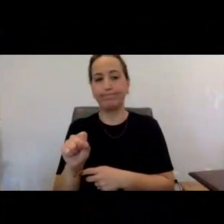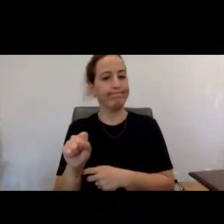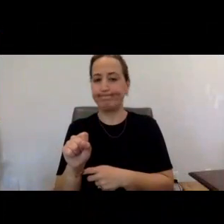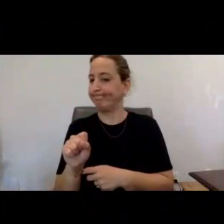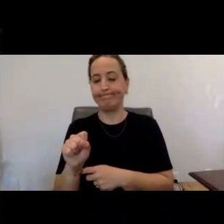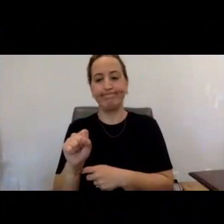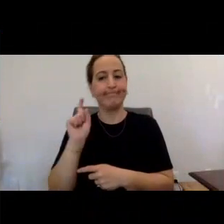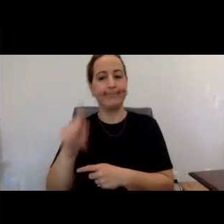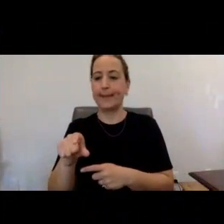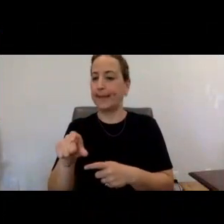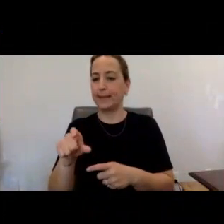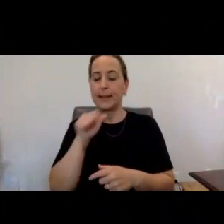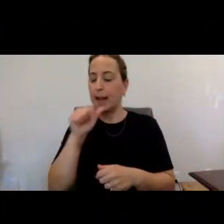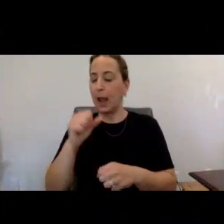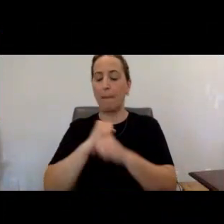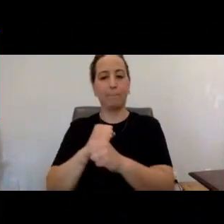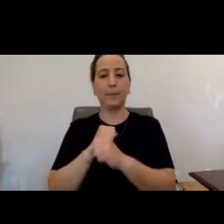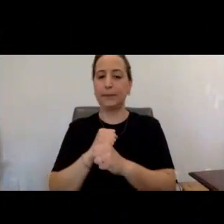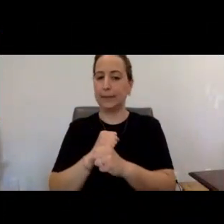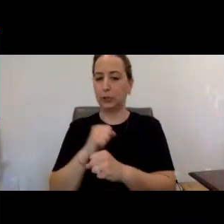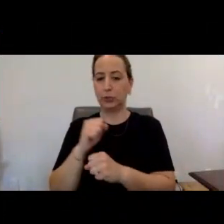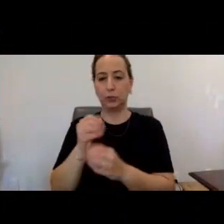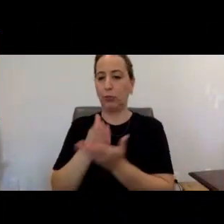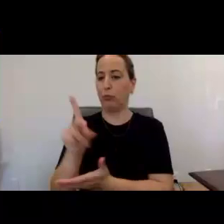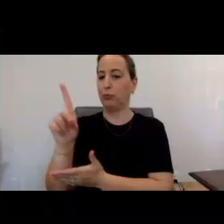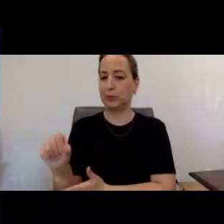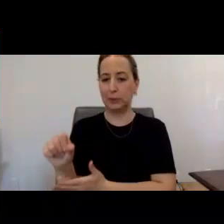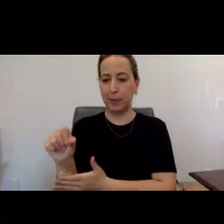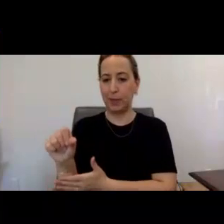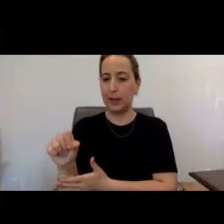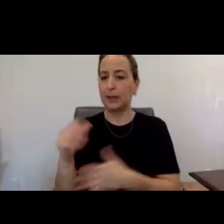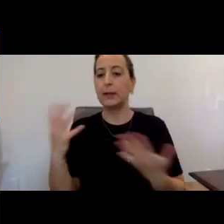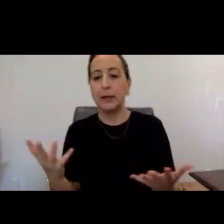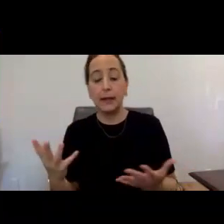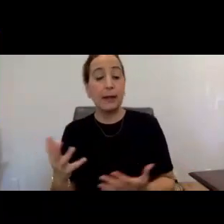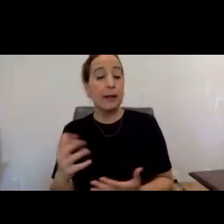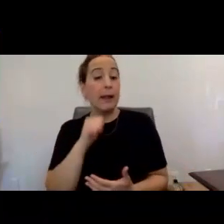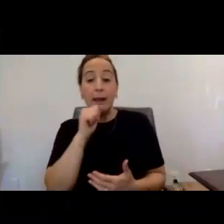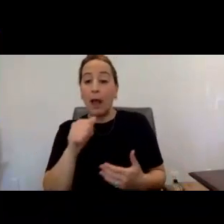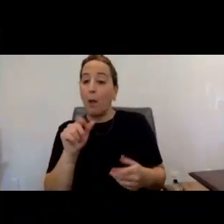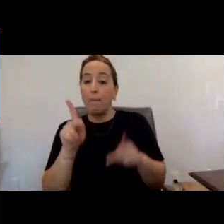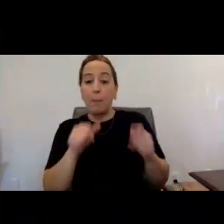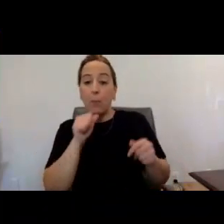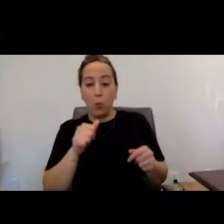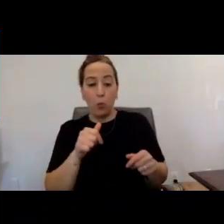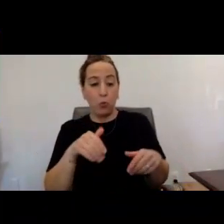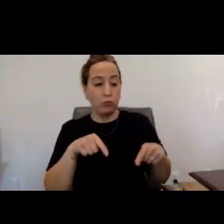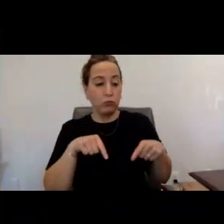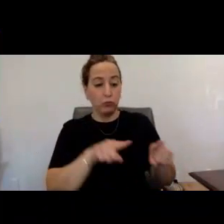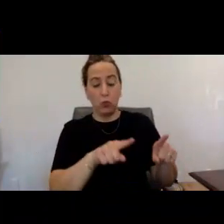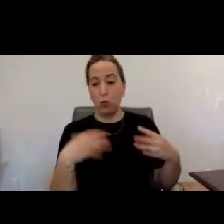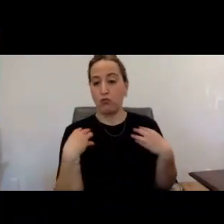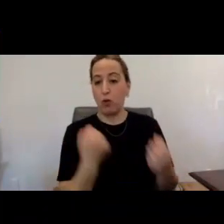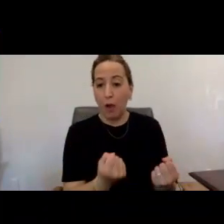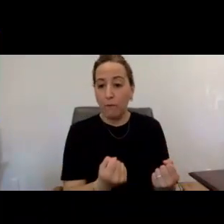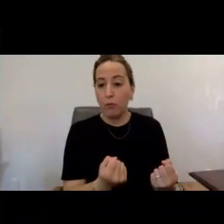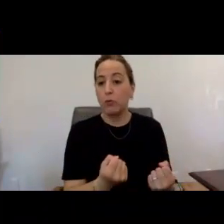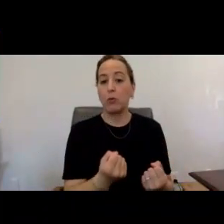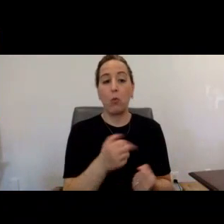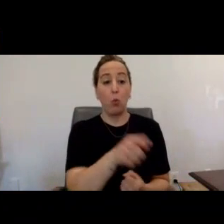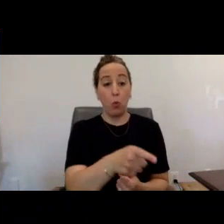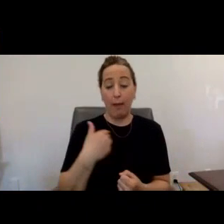disability-related housing protections. Now, this doesn't include folks who are in active recovery. So even if someone has a history of